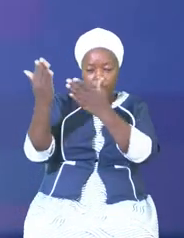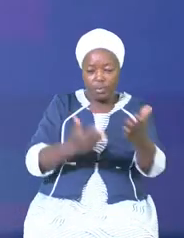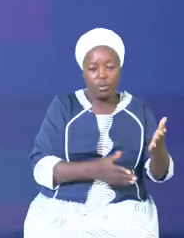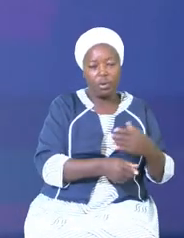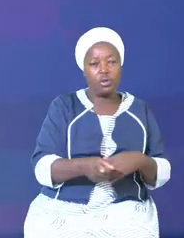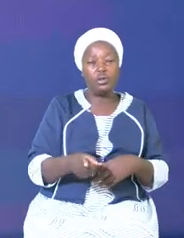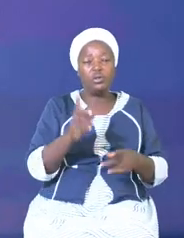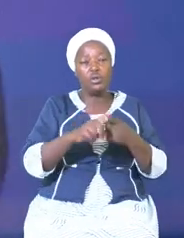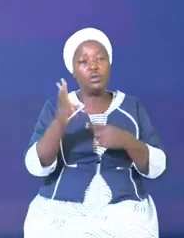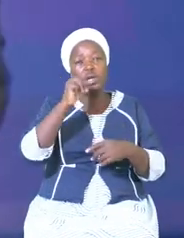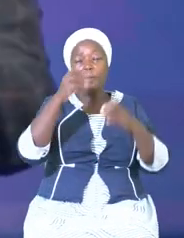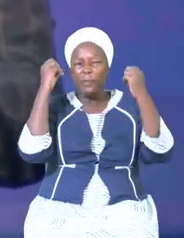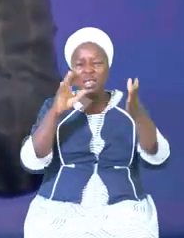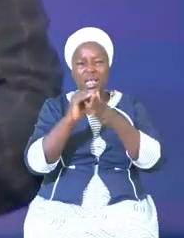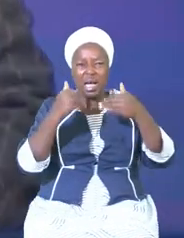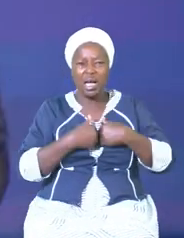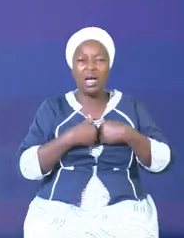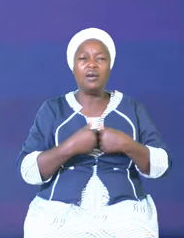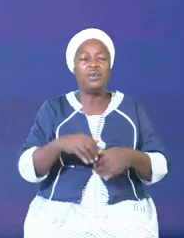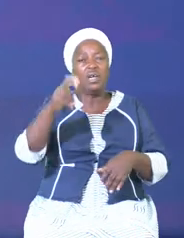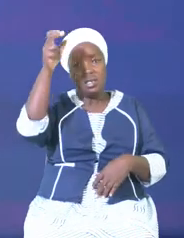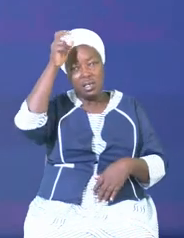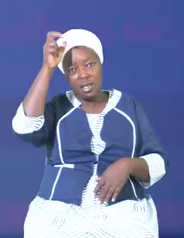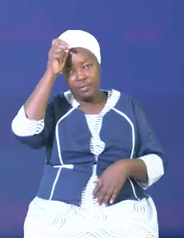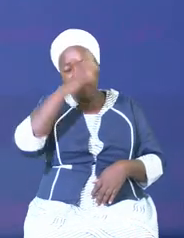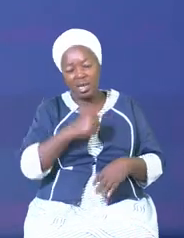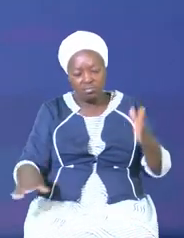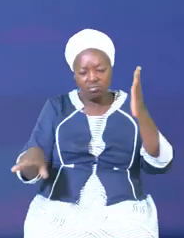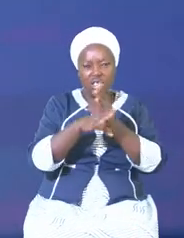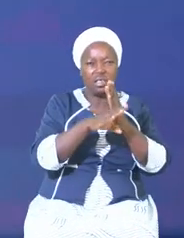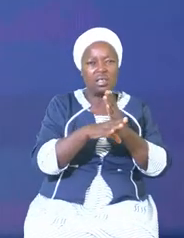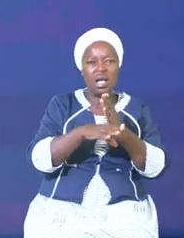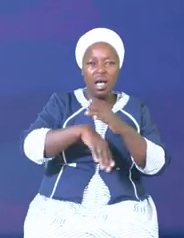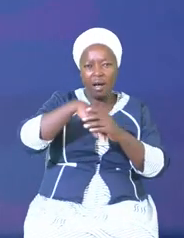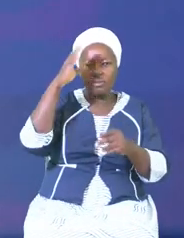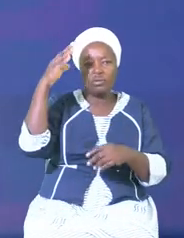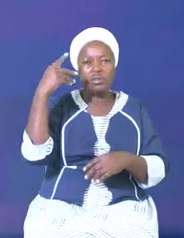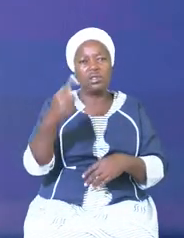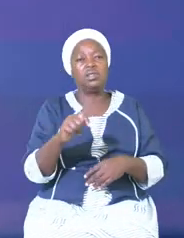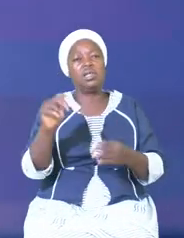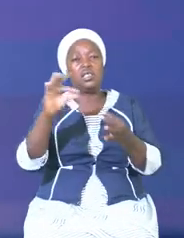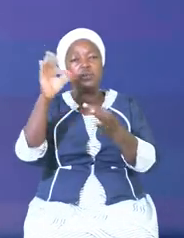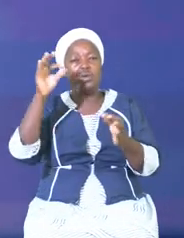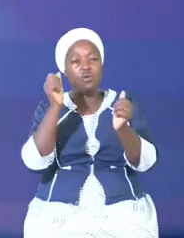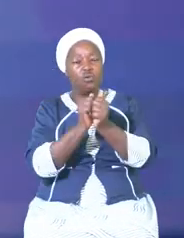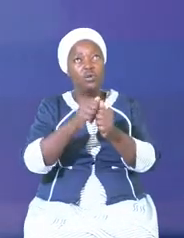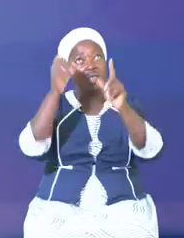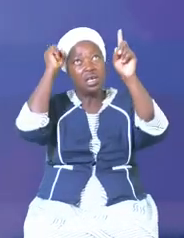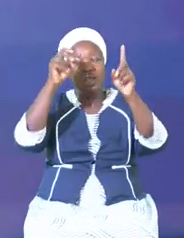that were possessed with devils, and he cast out the spirits with his word,